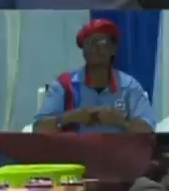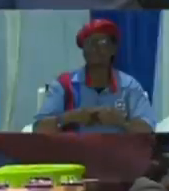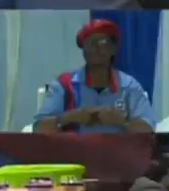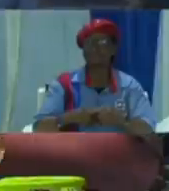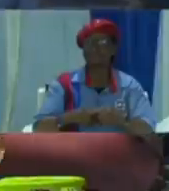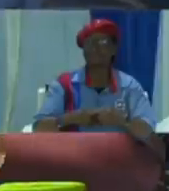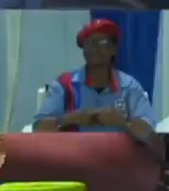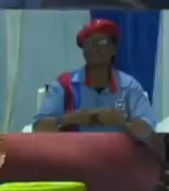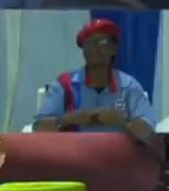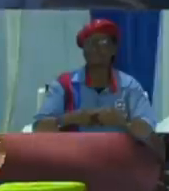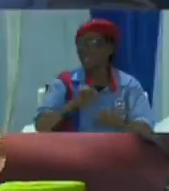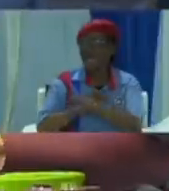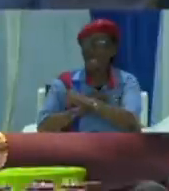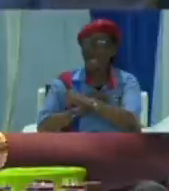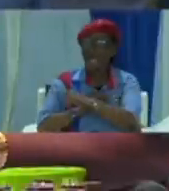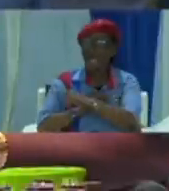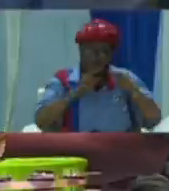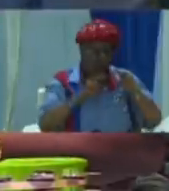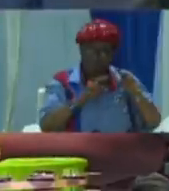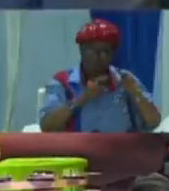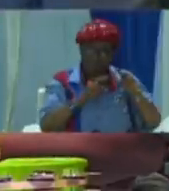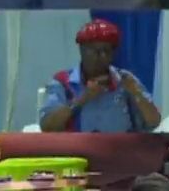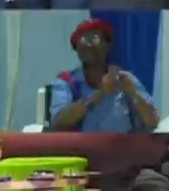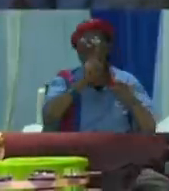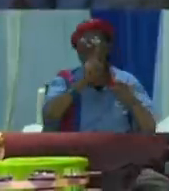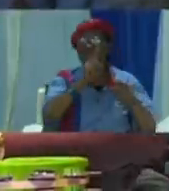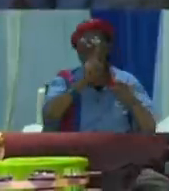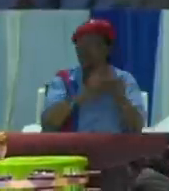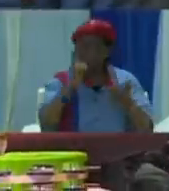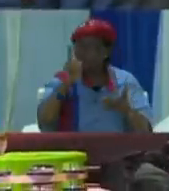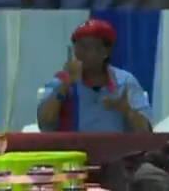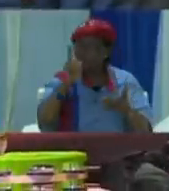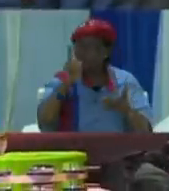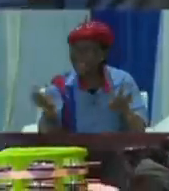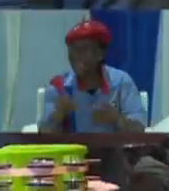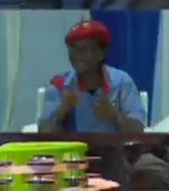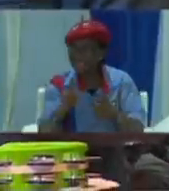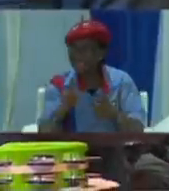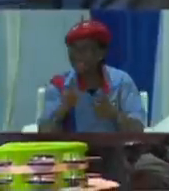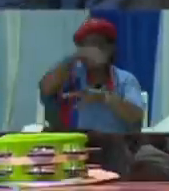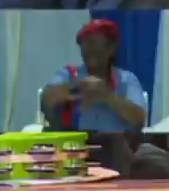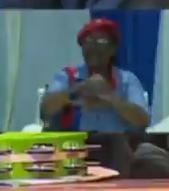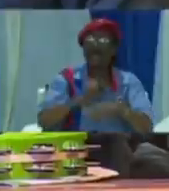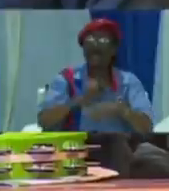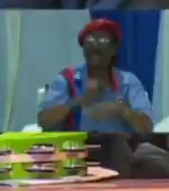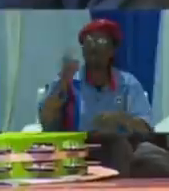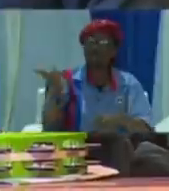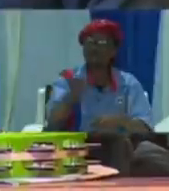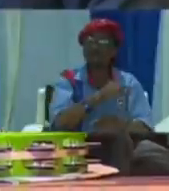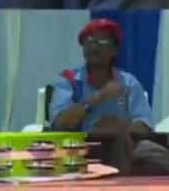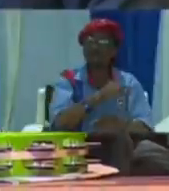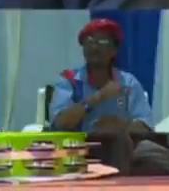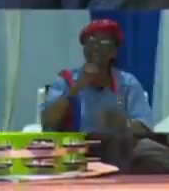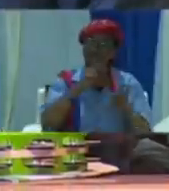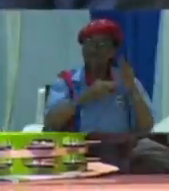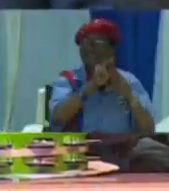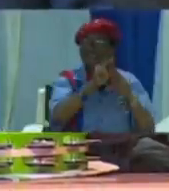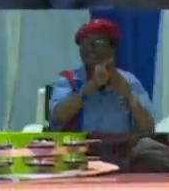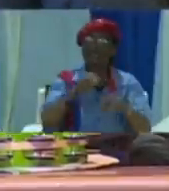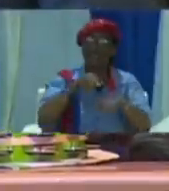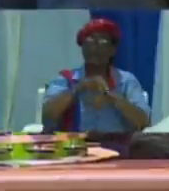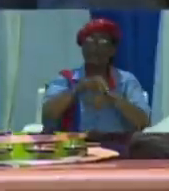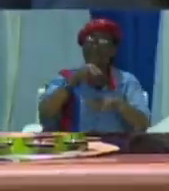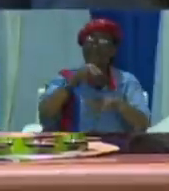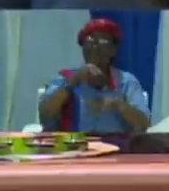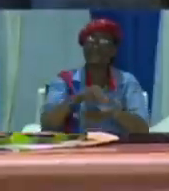I prophesy to someone tonight. I told you it's a prophetic message.